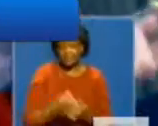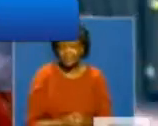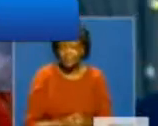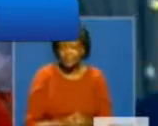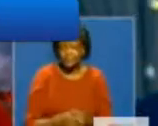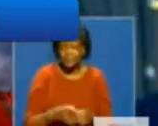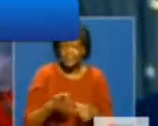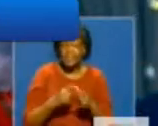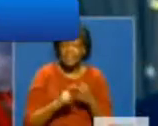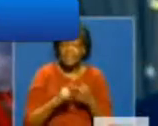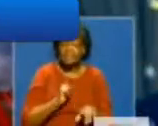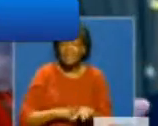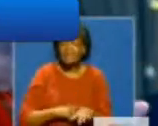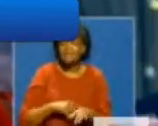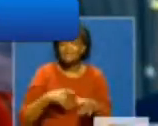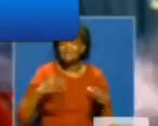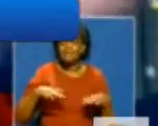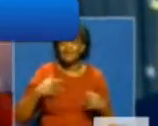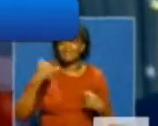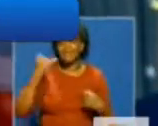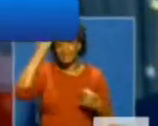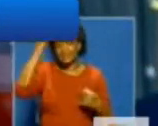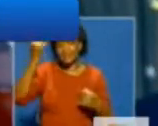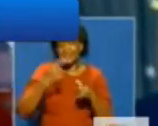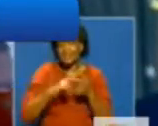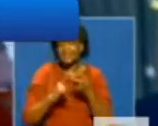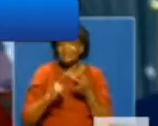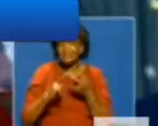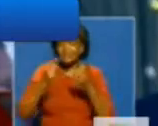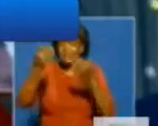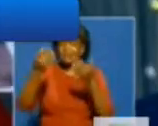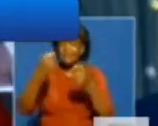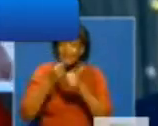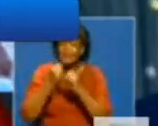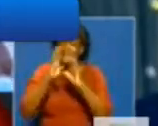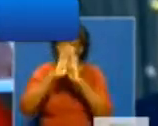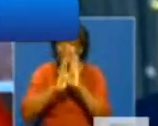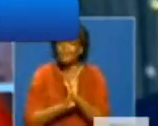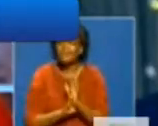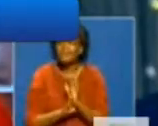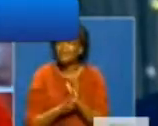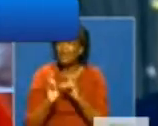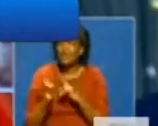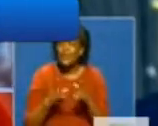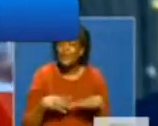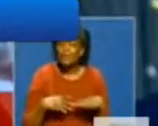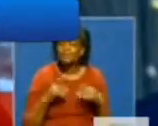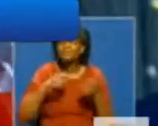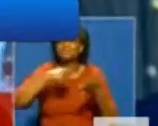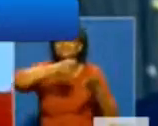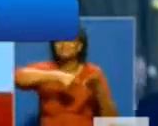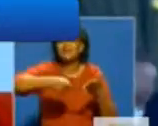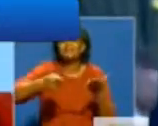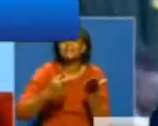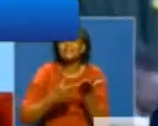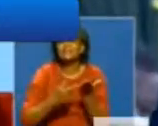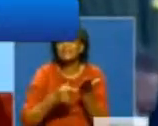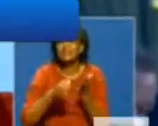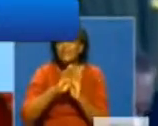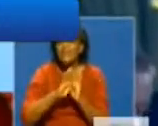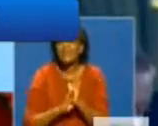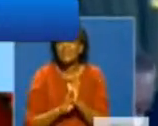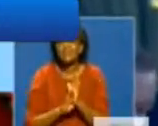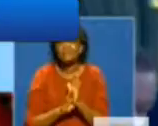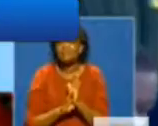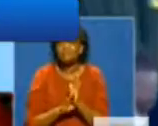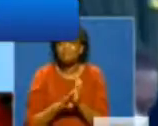Wanjiku conceives the idea, then they must reduce it into a bill. That ordinary person must now write the technical bill.